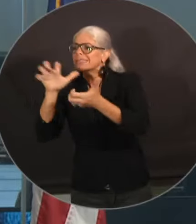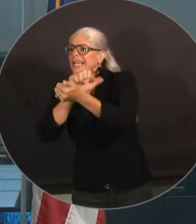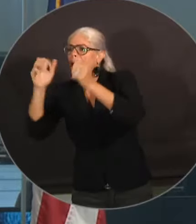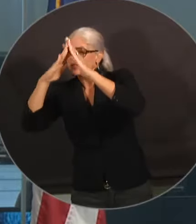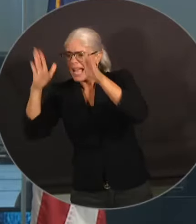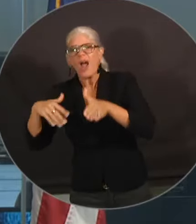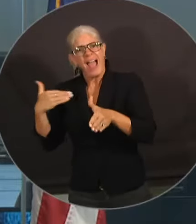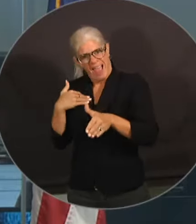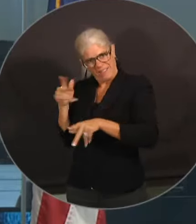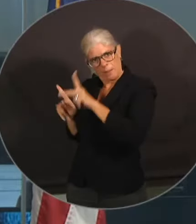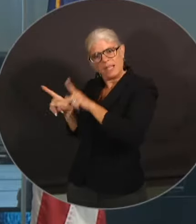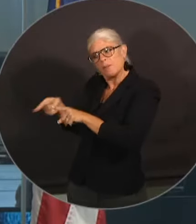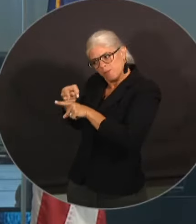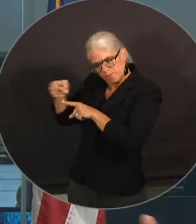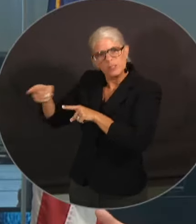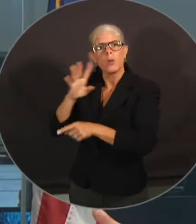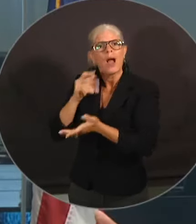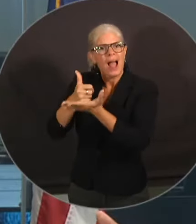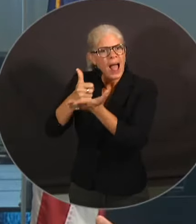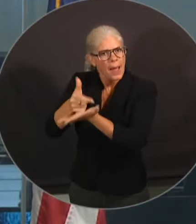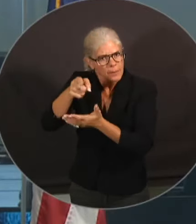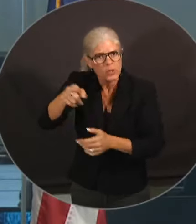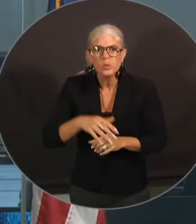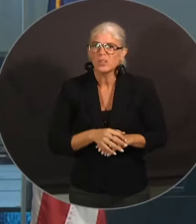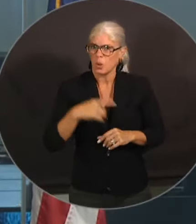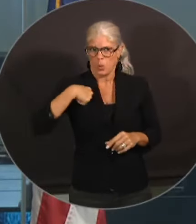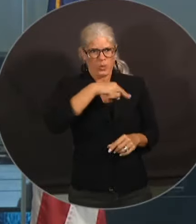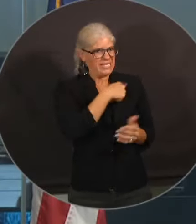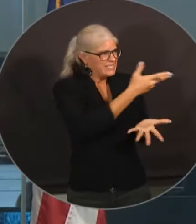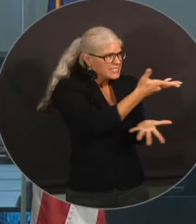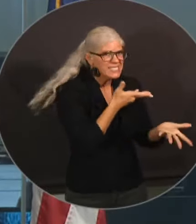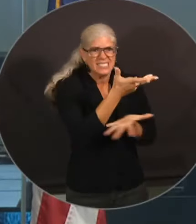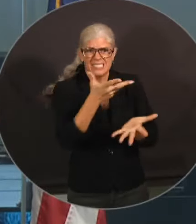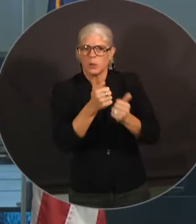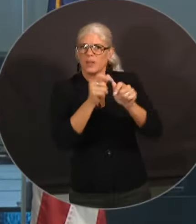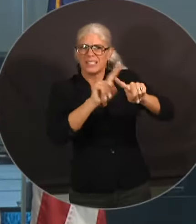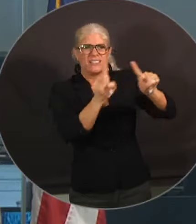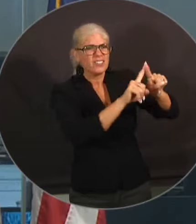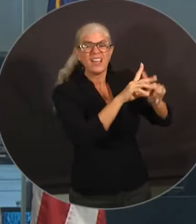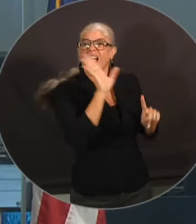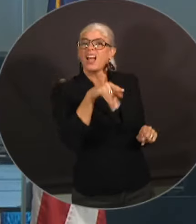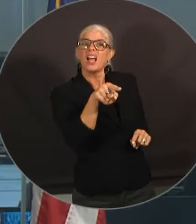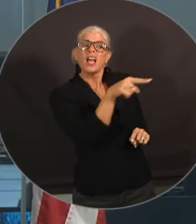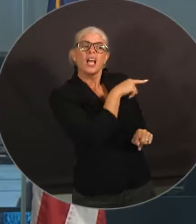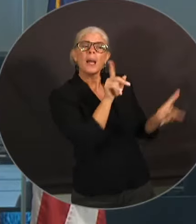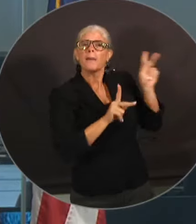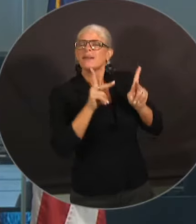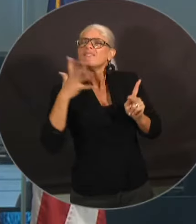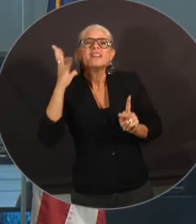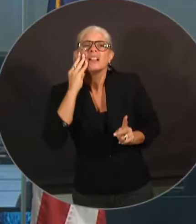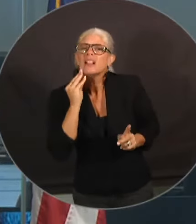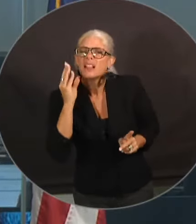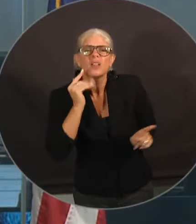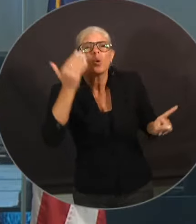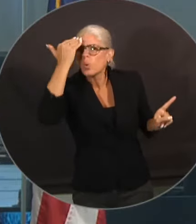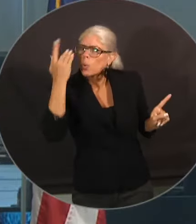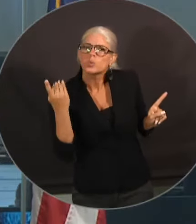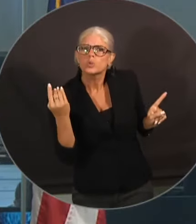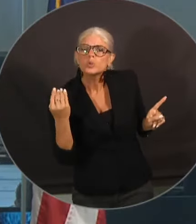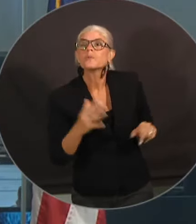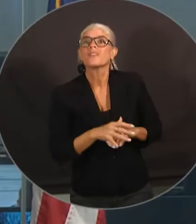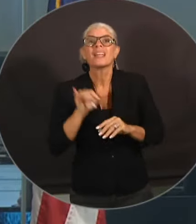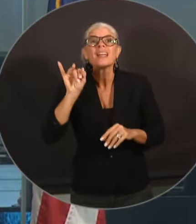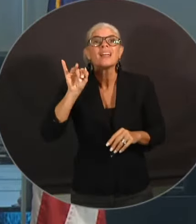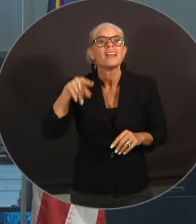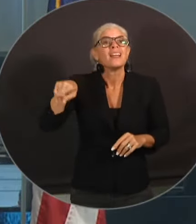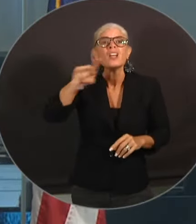and his team have worked hard with these groups now. We work with them for many storms. And so if you have somebody that's elderly, don't put yourself